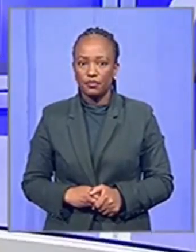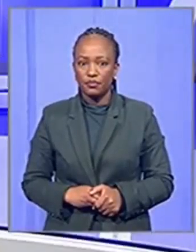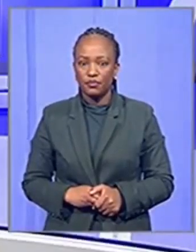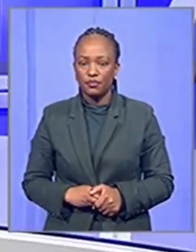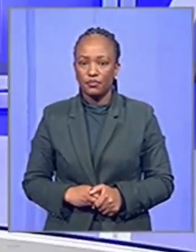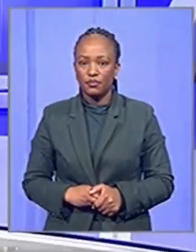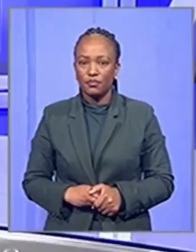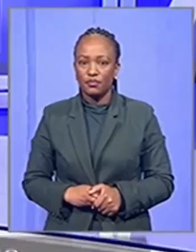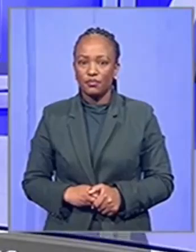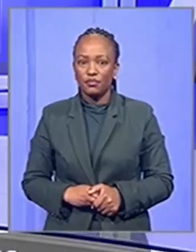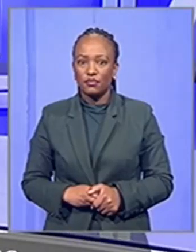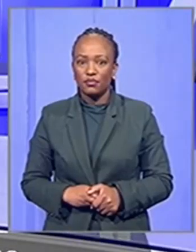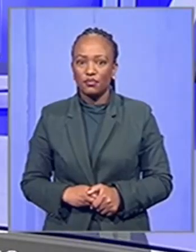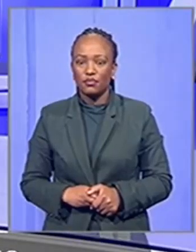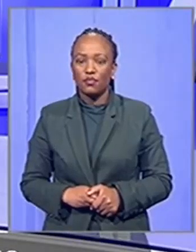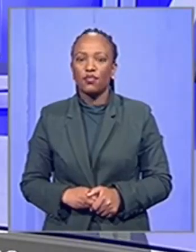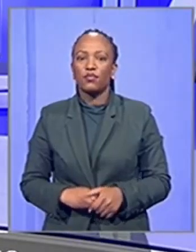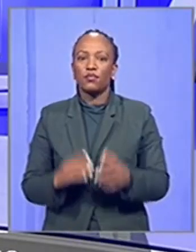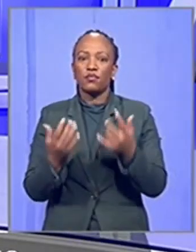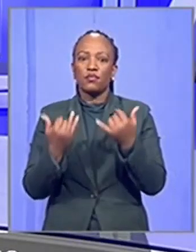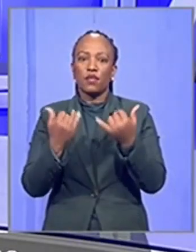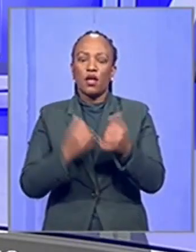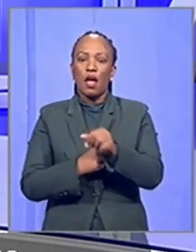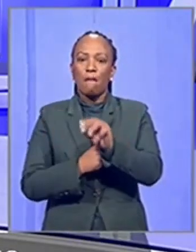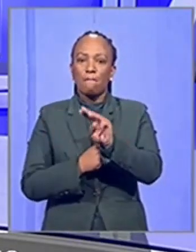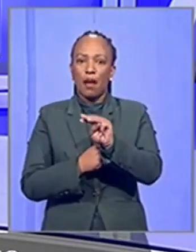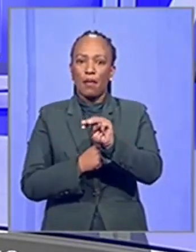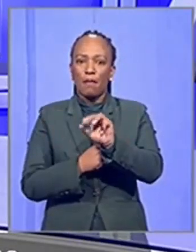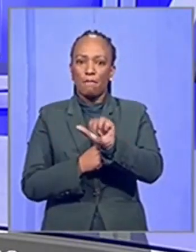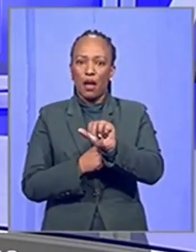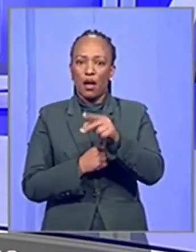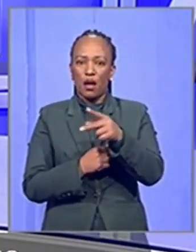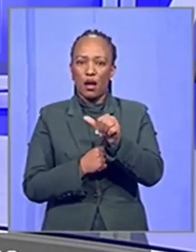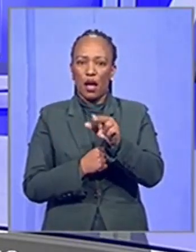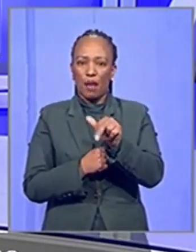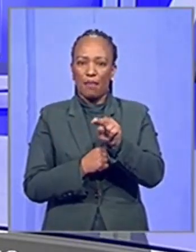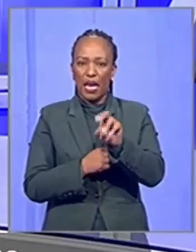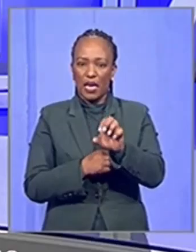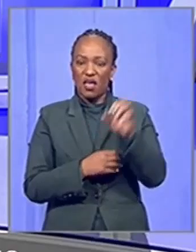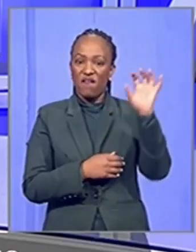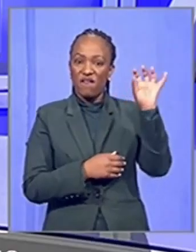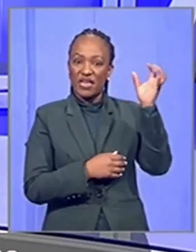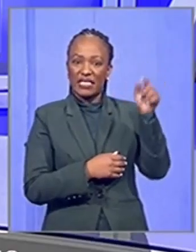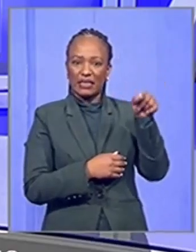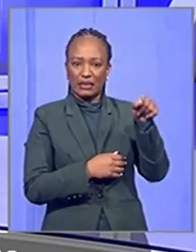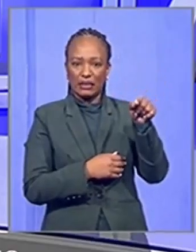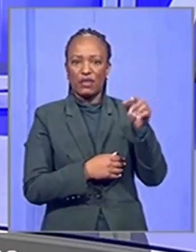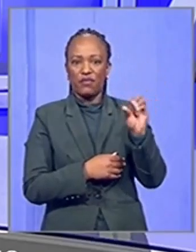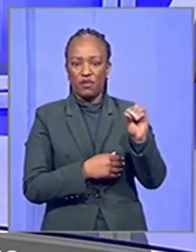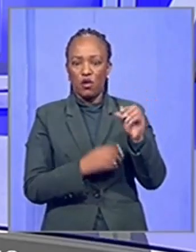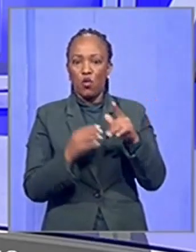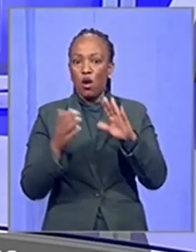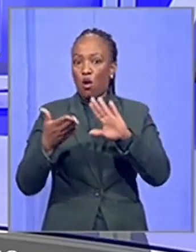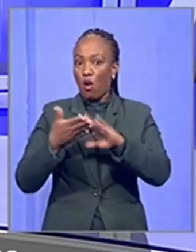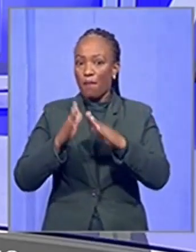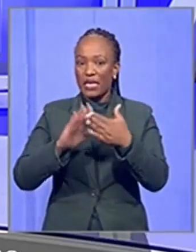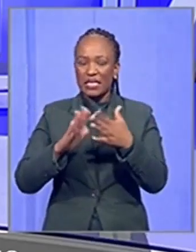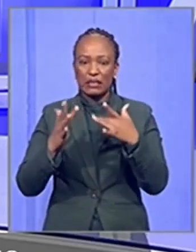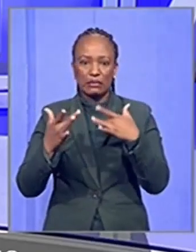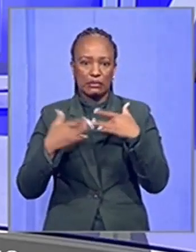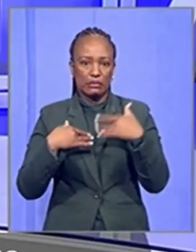Go santse go tletse ketsaetsego kwa Mamahabane kwa Ventersburg kwa Free State kwa gone baagi ba tshwere mphage ka mangana